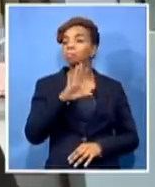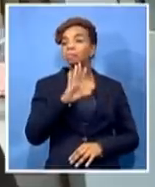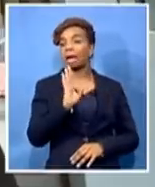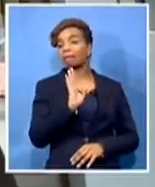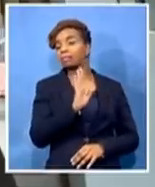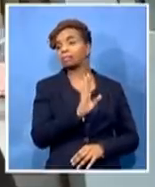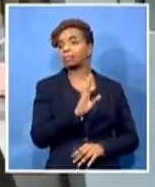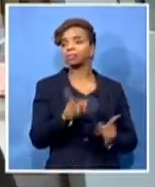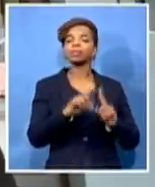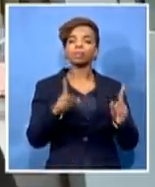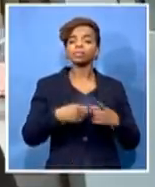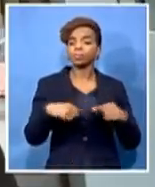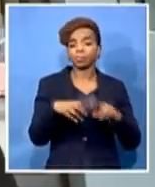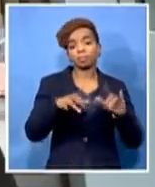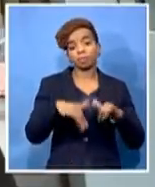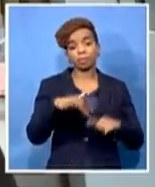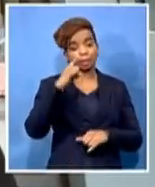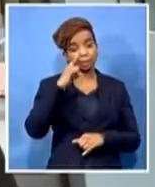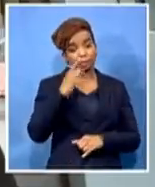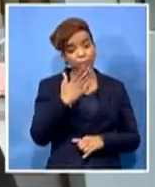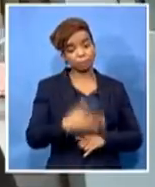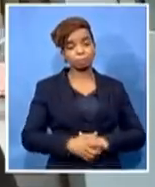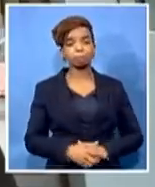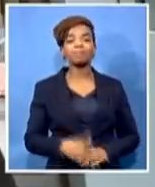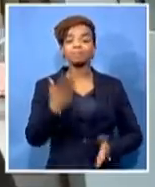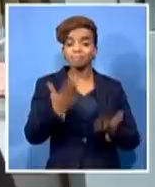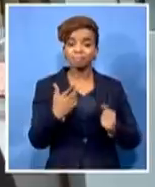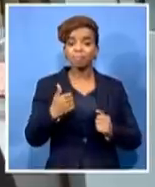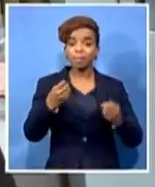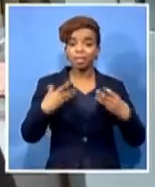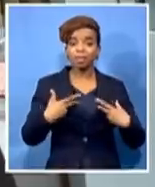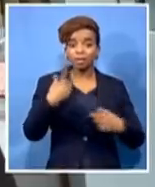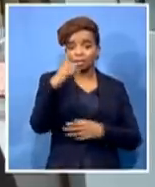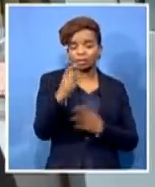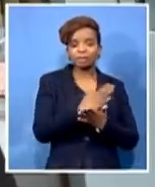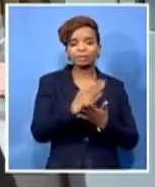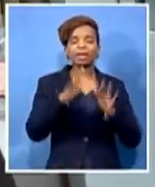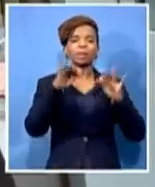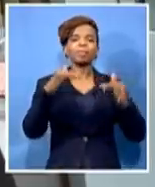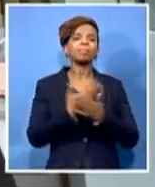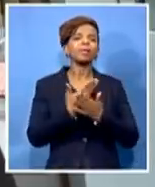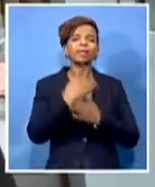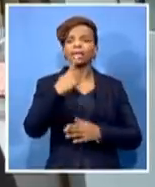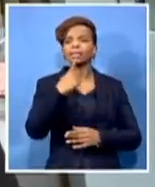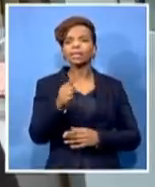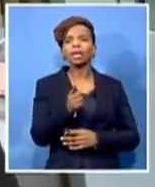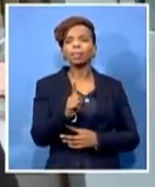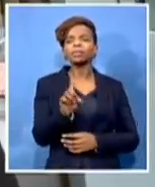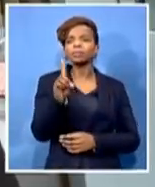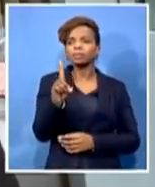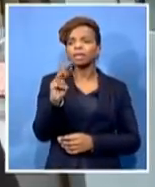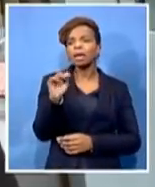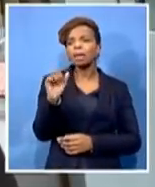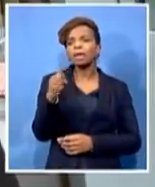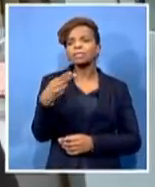think, given a chance, some people might say, in Mashaba, there is a possibility that a non-conventional